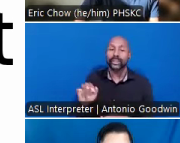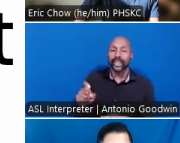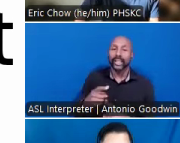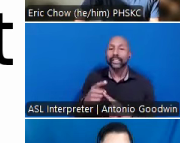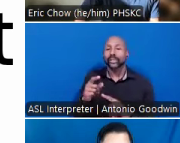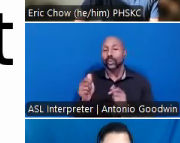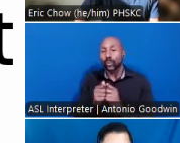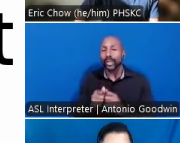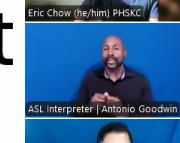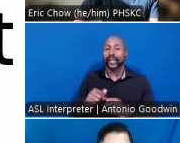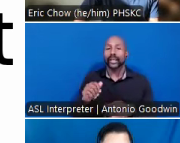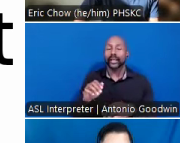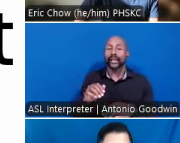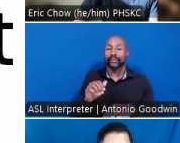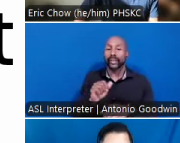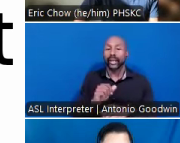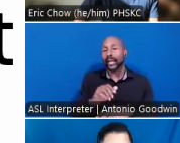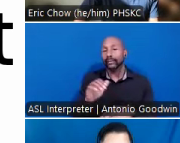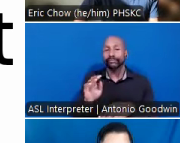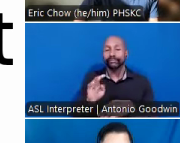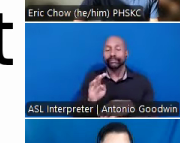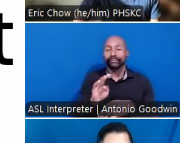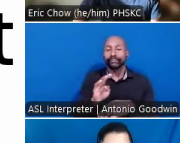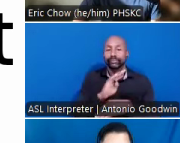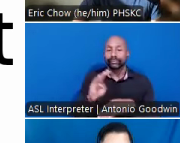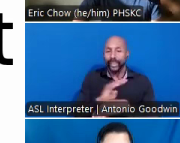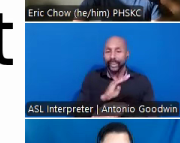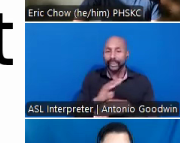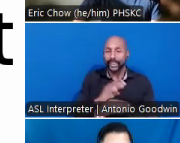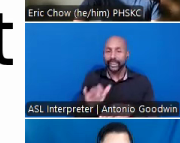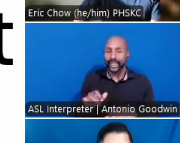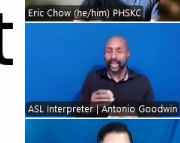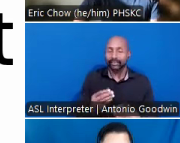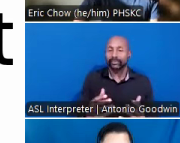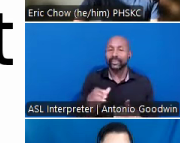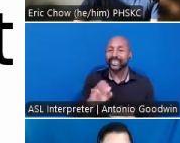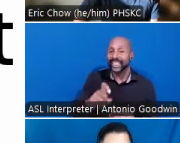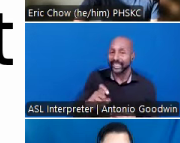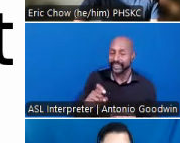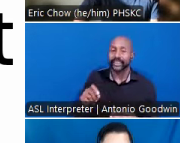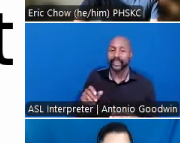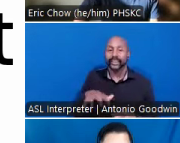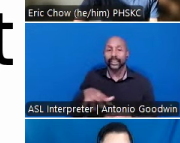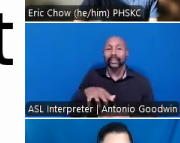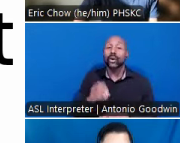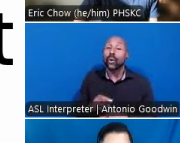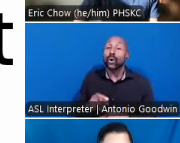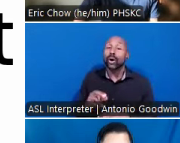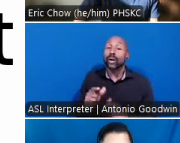where there are current Mpox outbreaks, but you are not a high-risk individual,